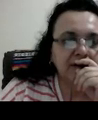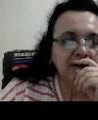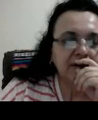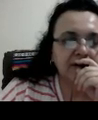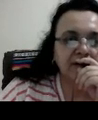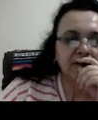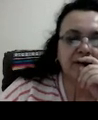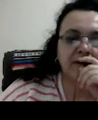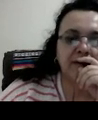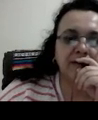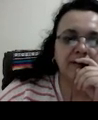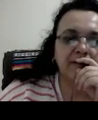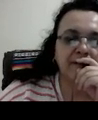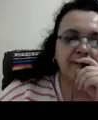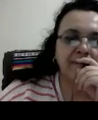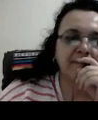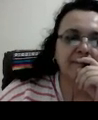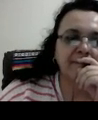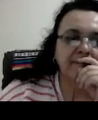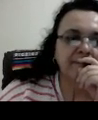Ah, okay. Okay.